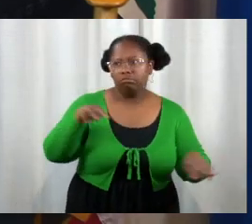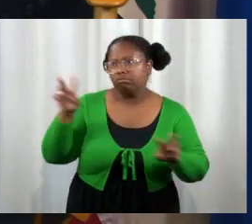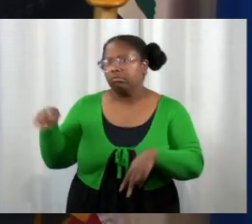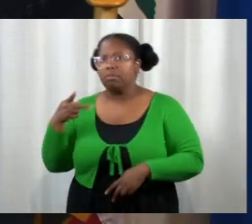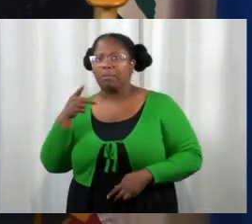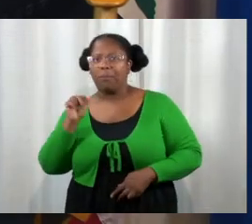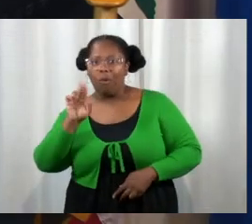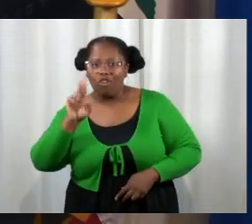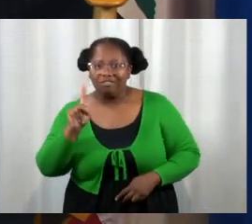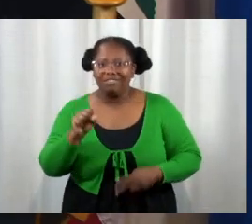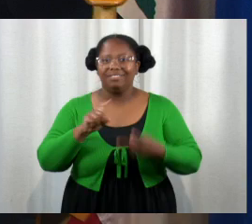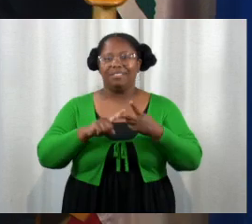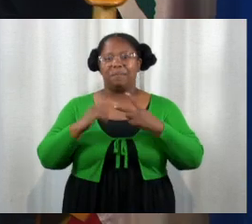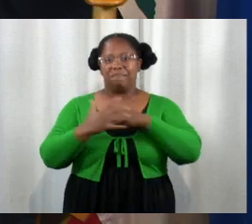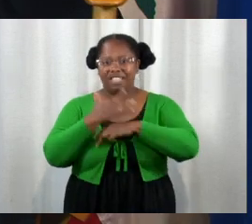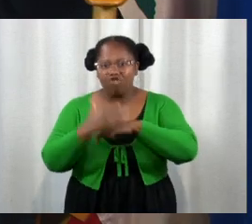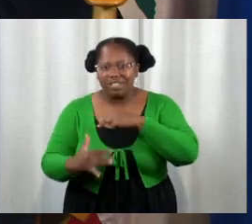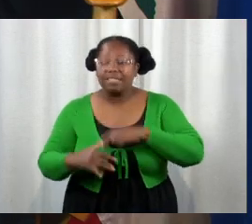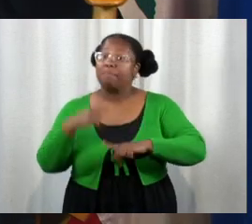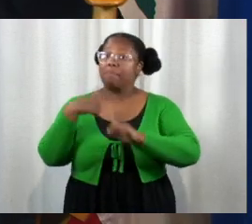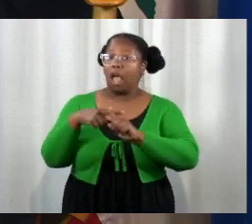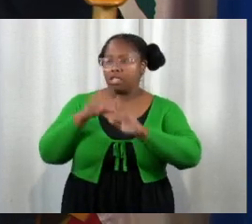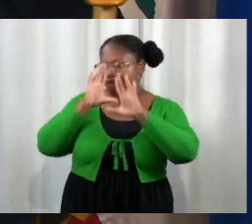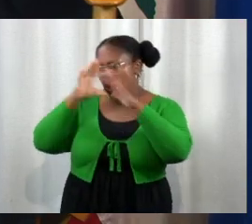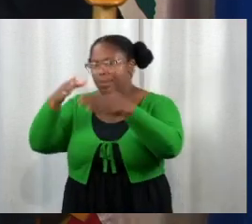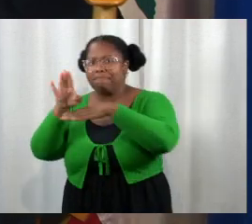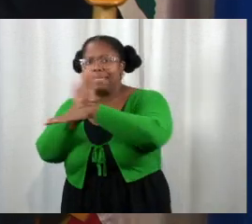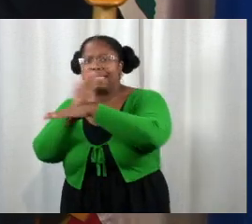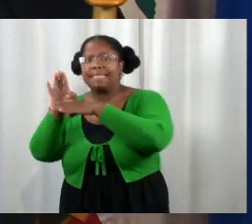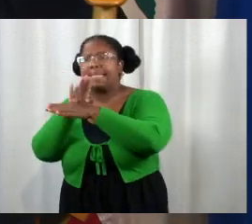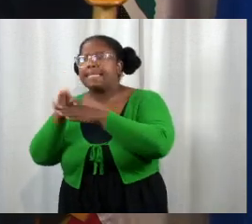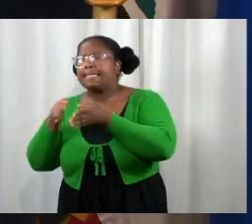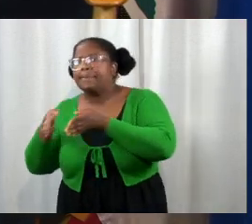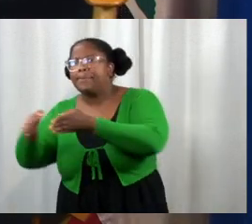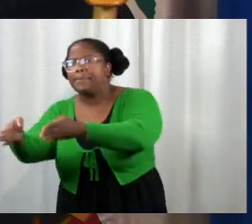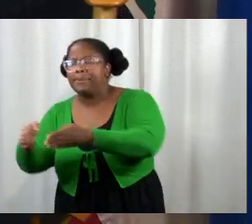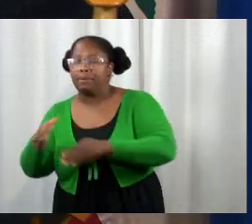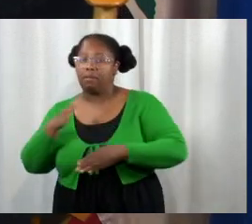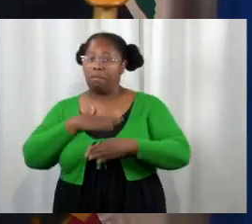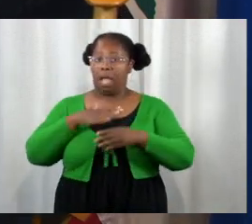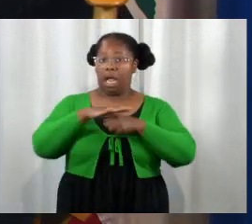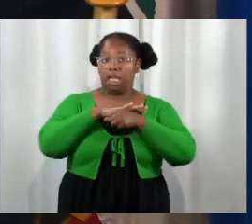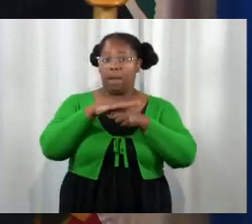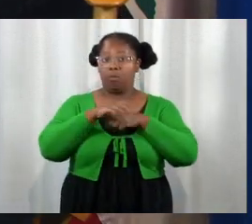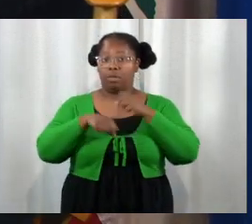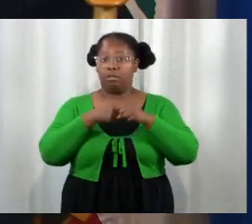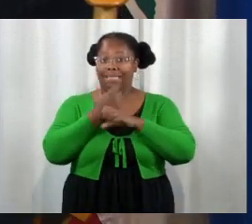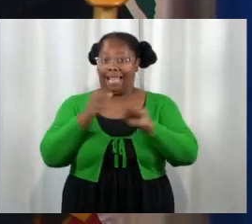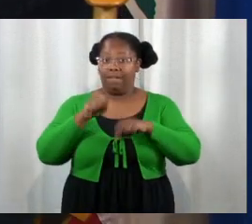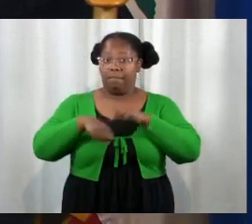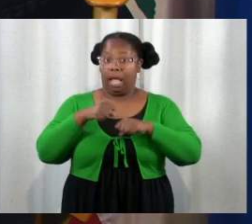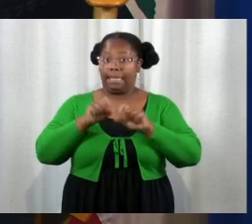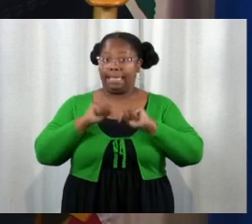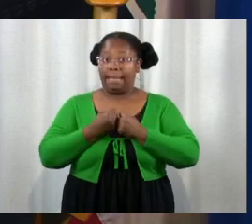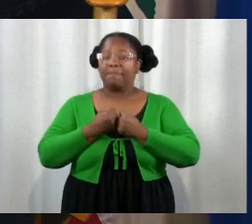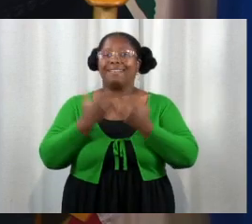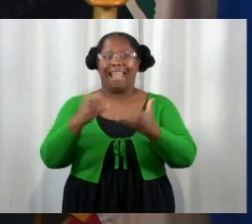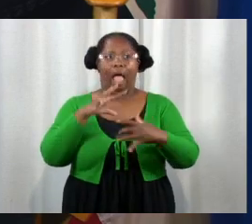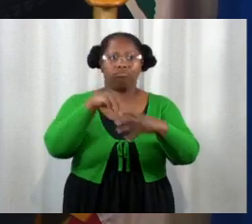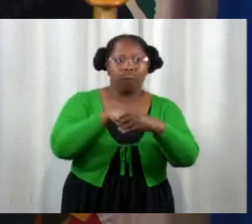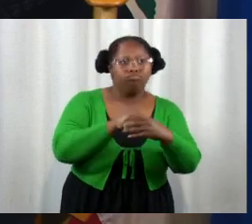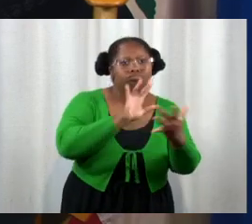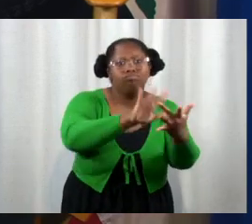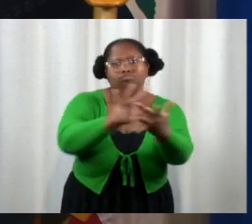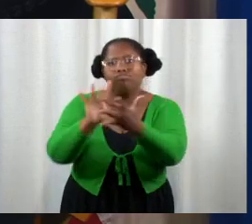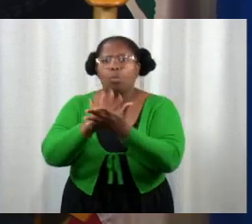our beaches, but we're also focusing on our business districts, and my neighborhood safety bike team is also engaging at the schools. So we're responding to a